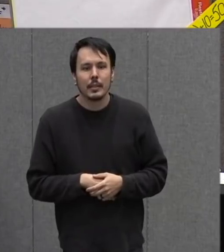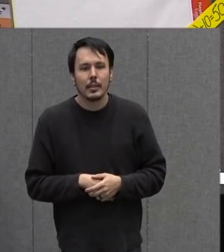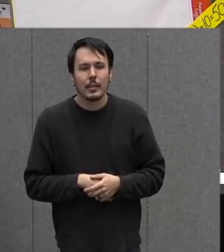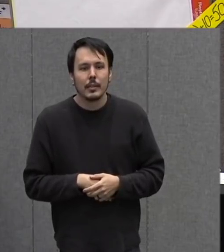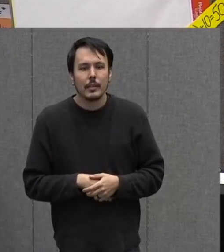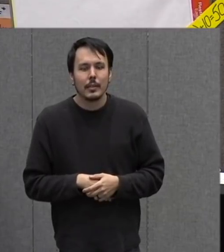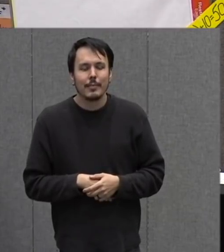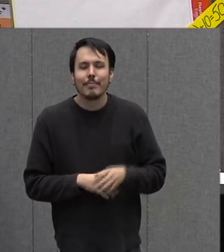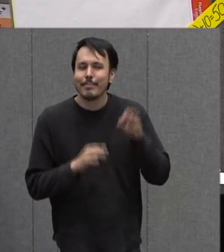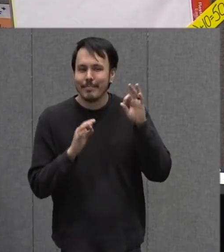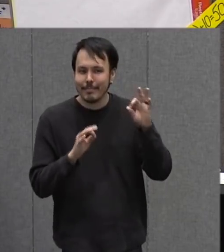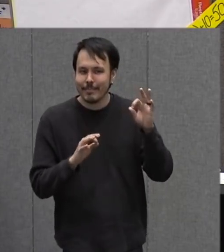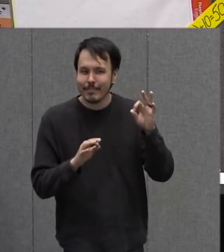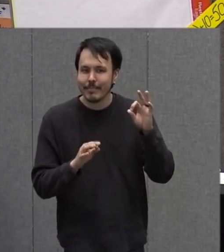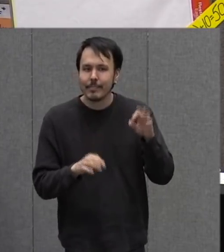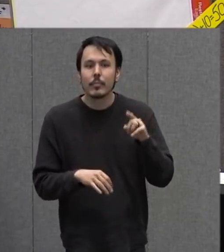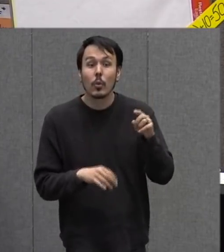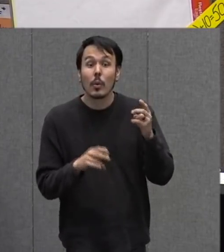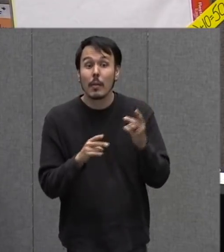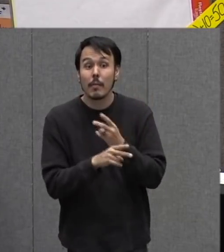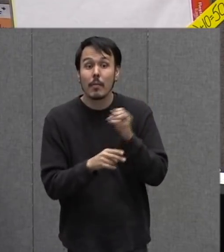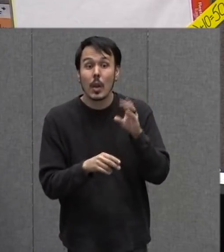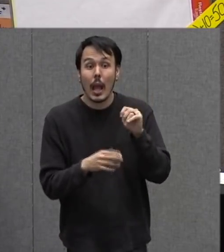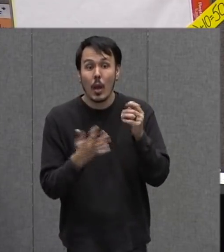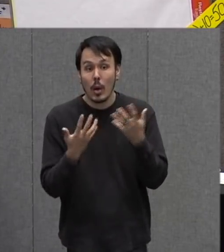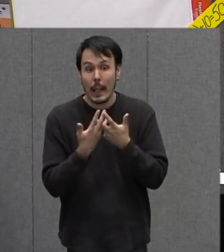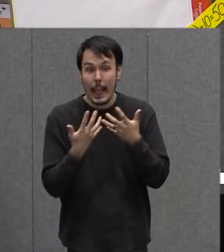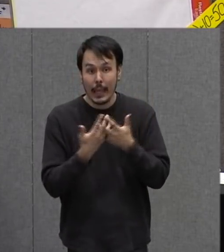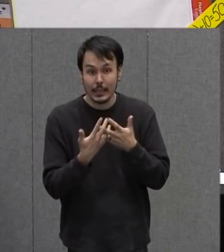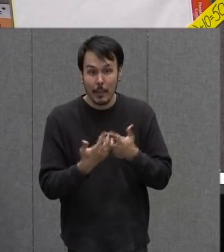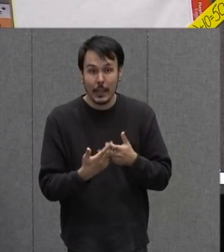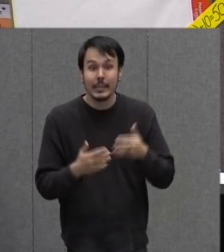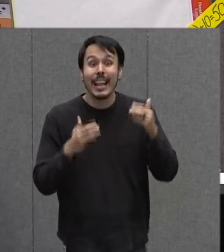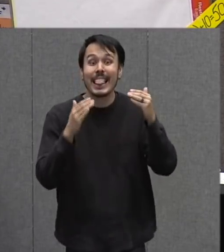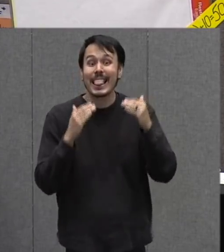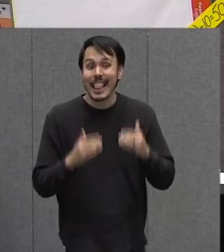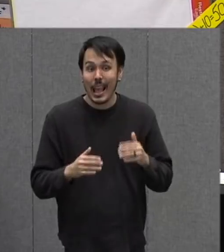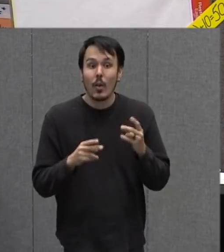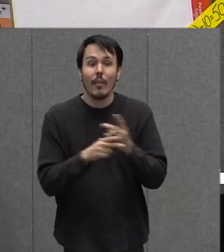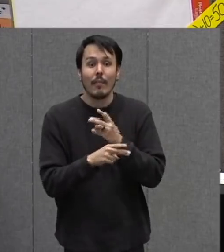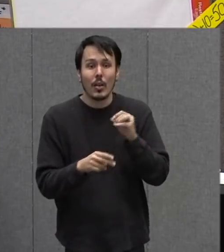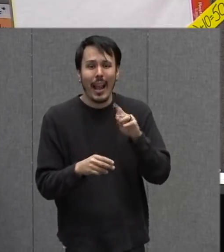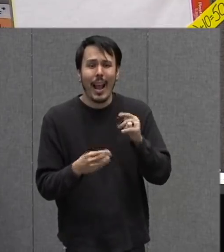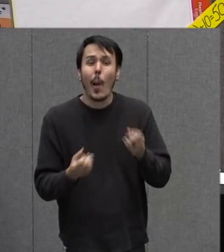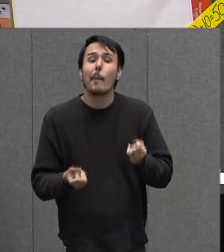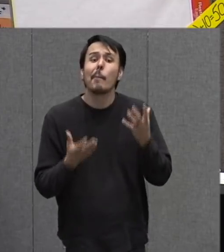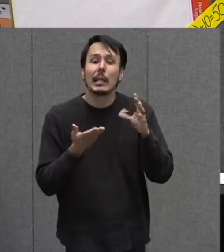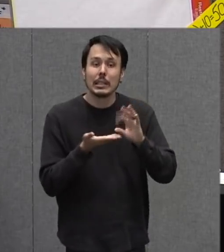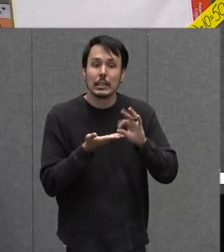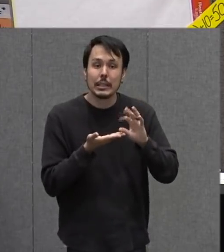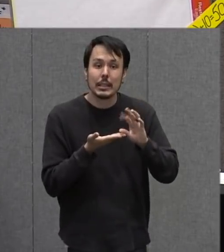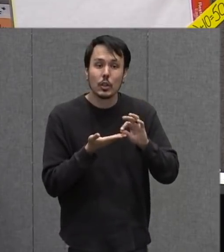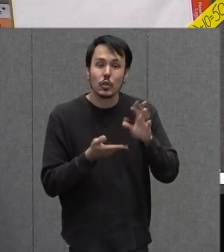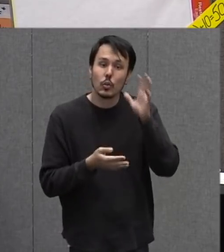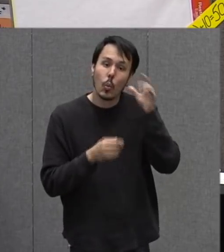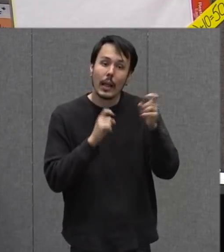Good. So after we figured out the classmates, we figured out then how many stickers we wanted to give